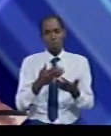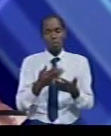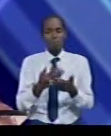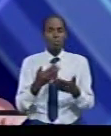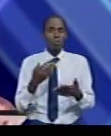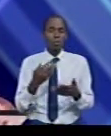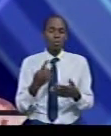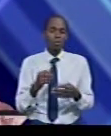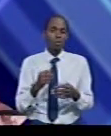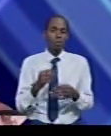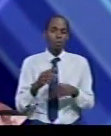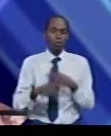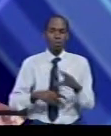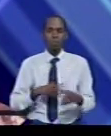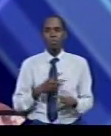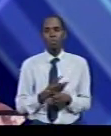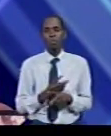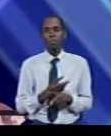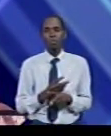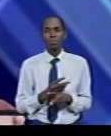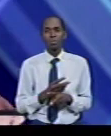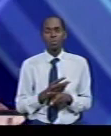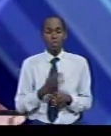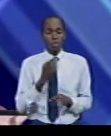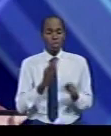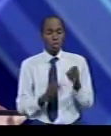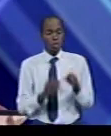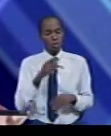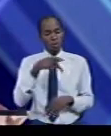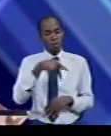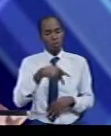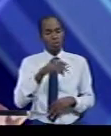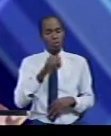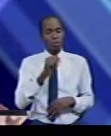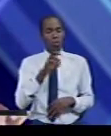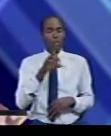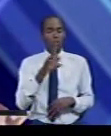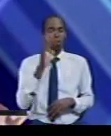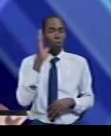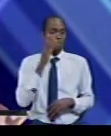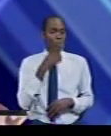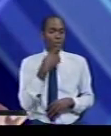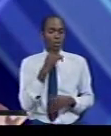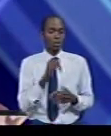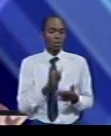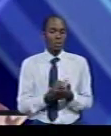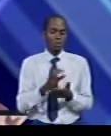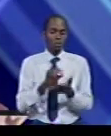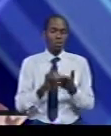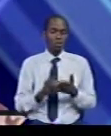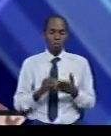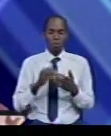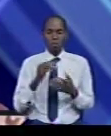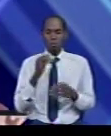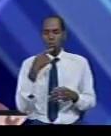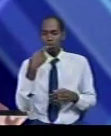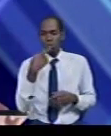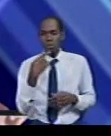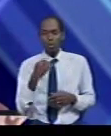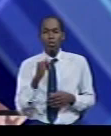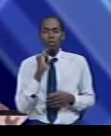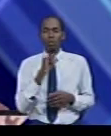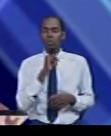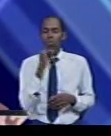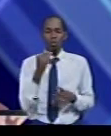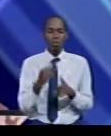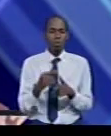unto our glory. If Paul will say, my speech and my preaching was not with enticing words of